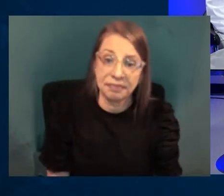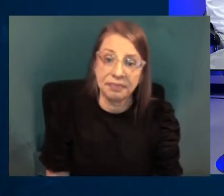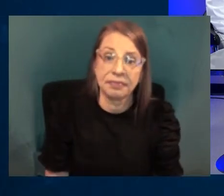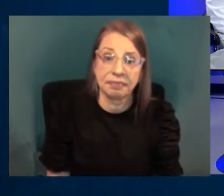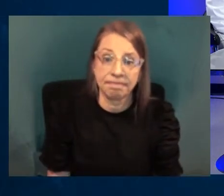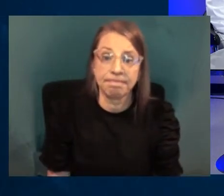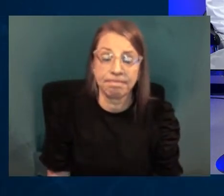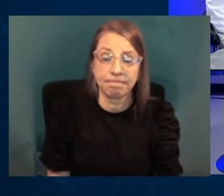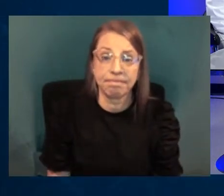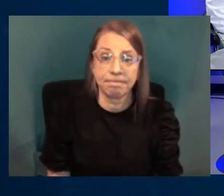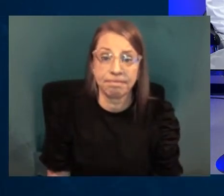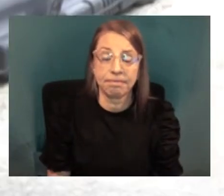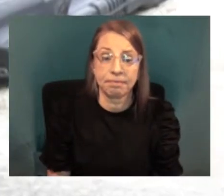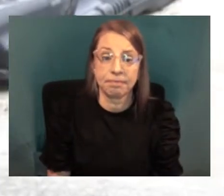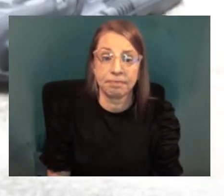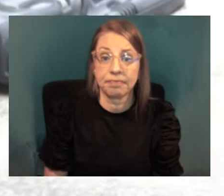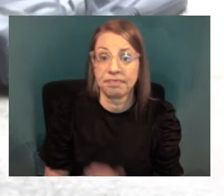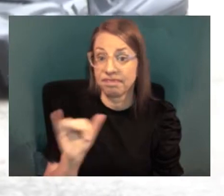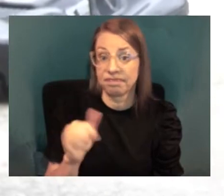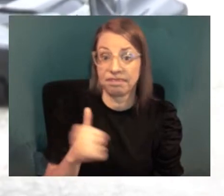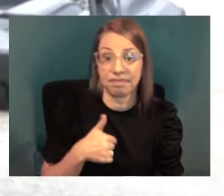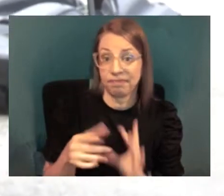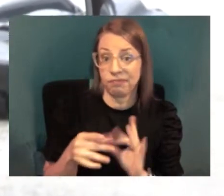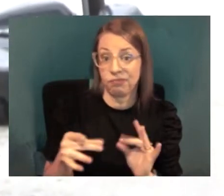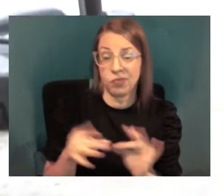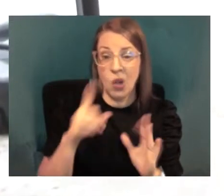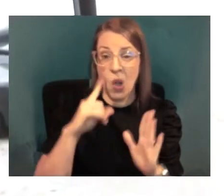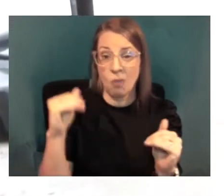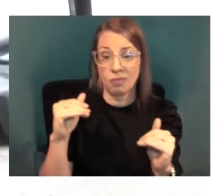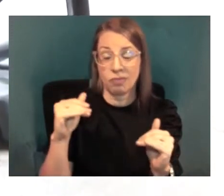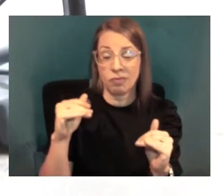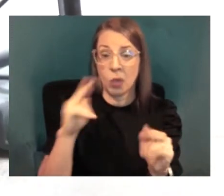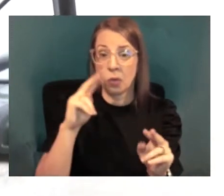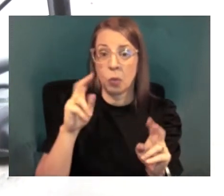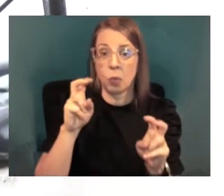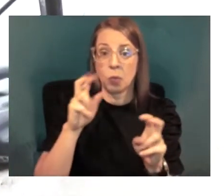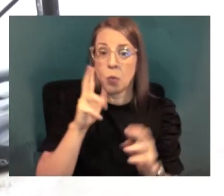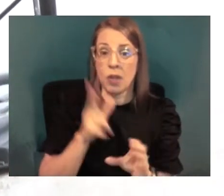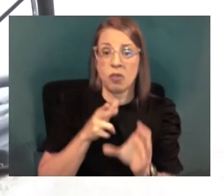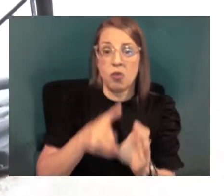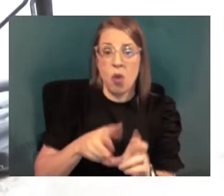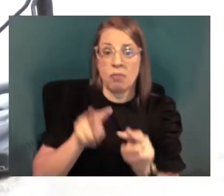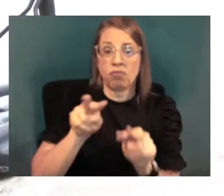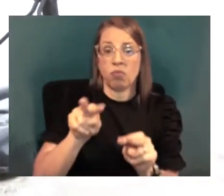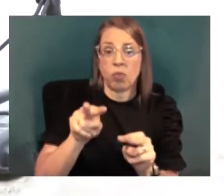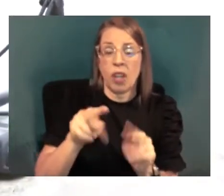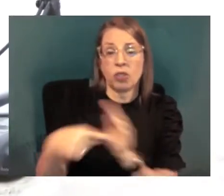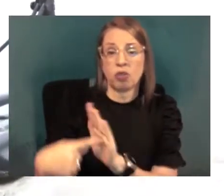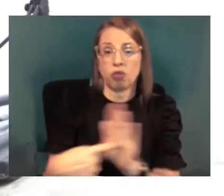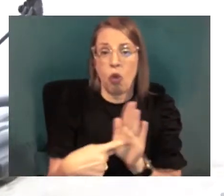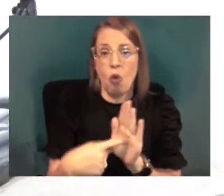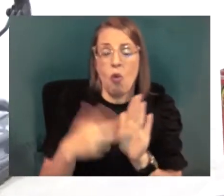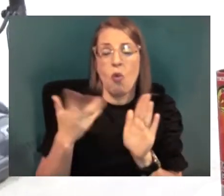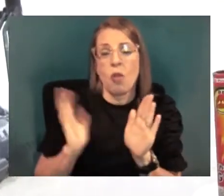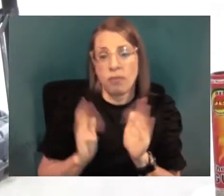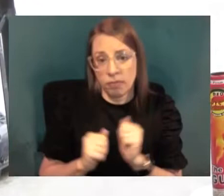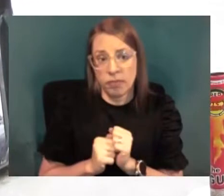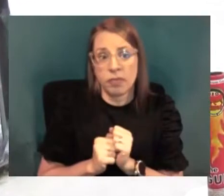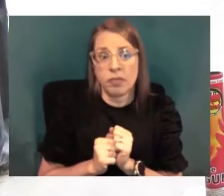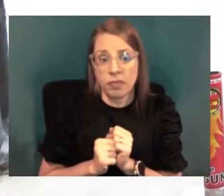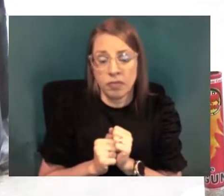like I said, we really just hope you'll leave it to the professionals and be careful with the materials if you do choose to use